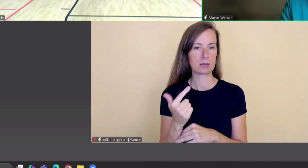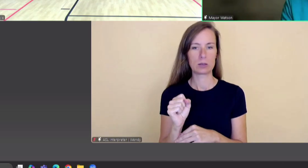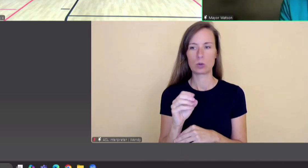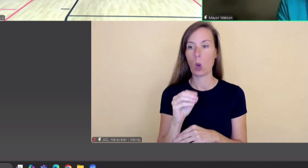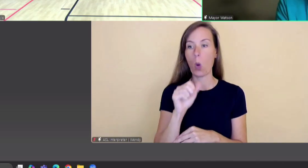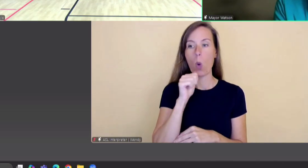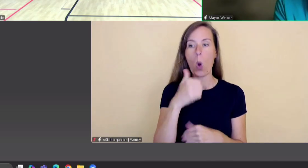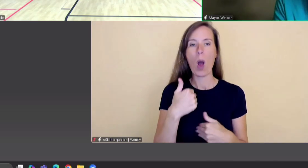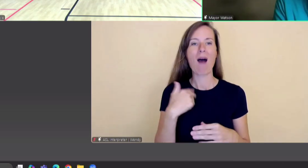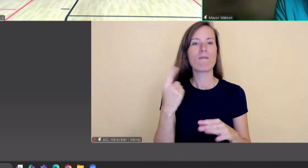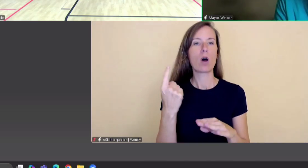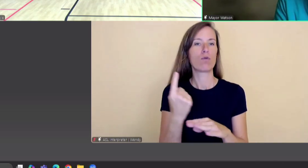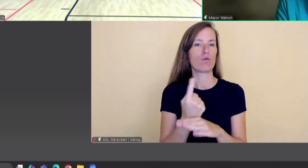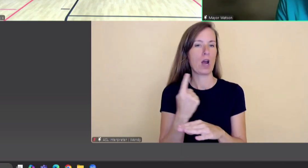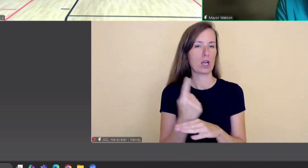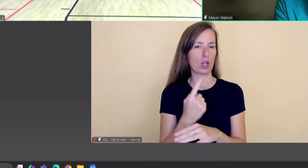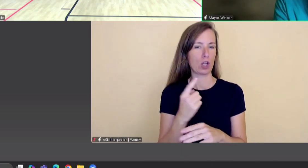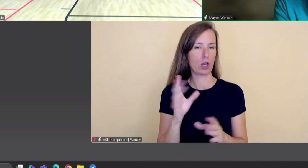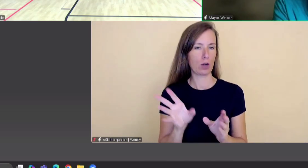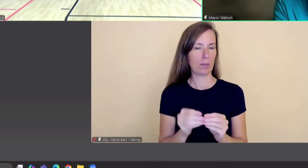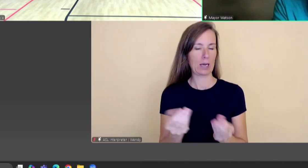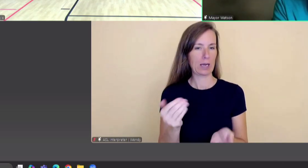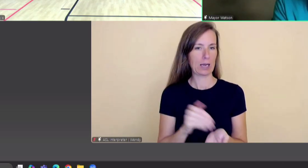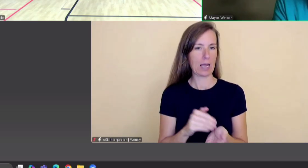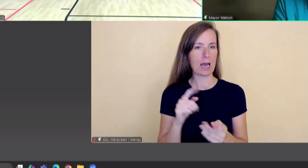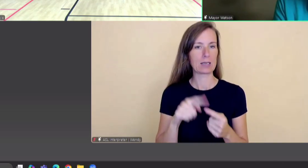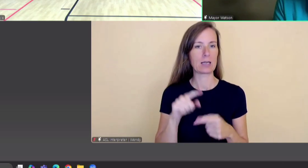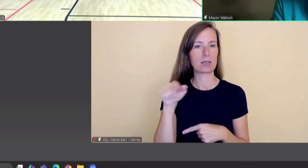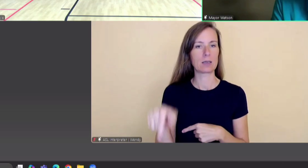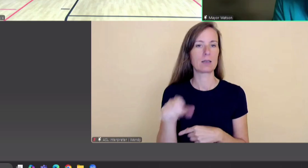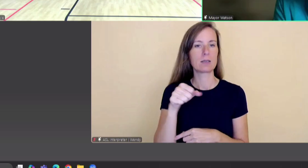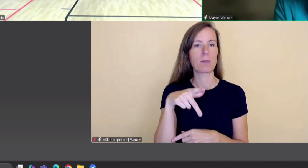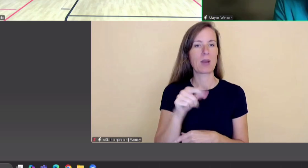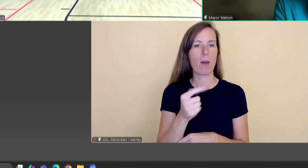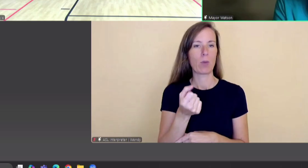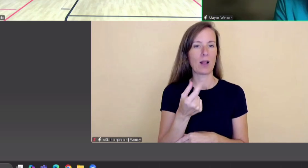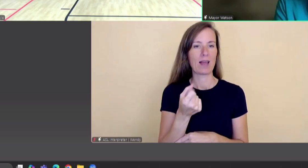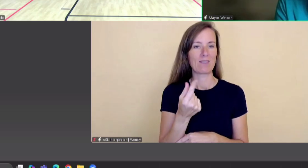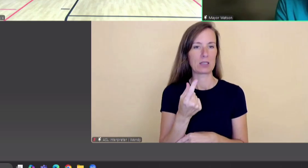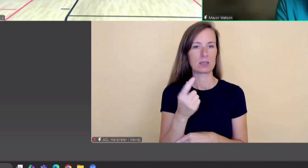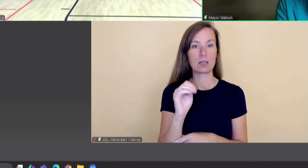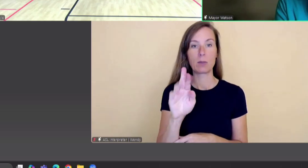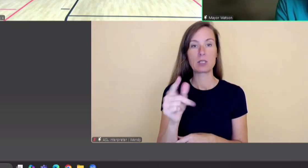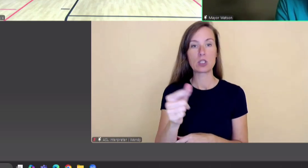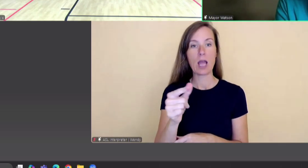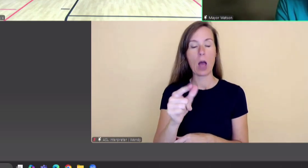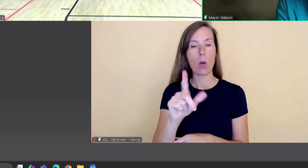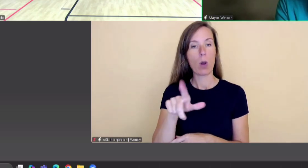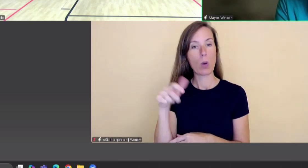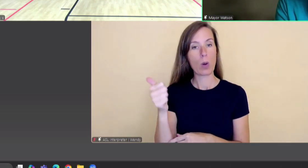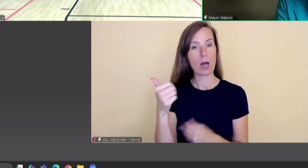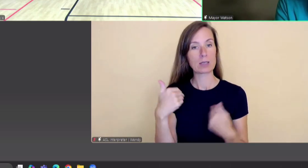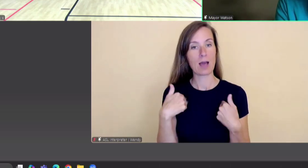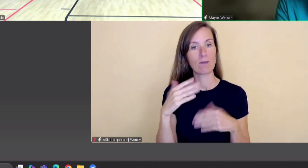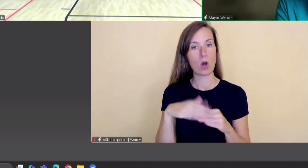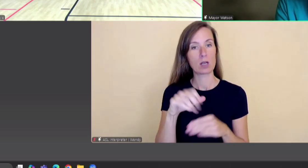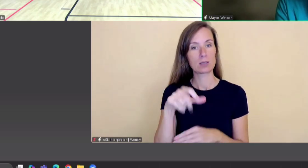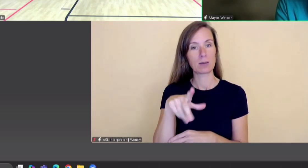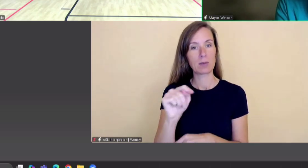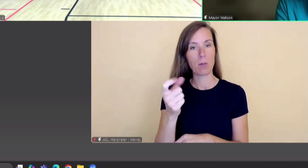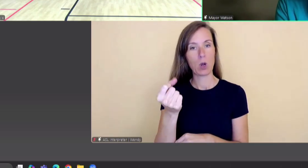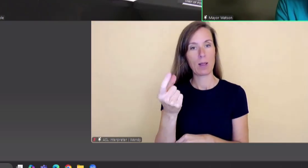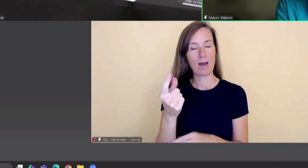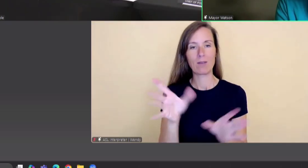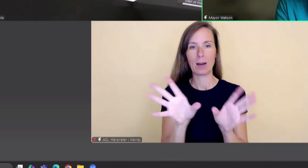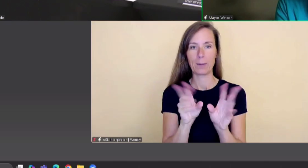again until the 11th of September. Mr. Galloway, what else do you have on the September 11